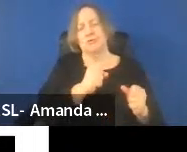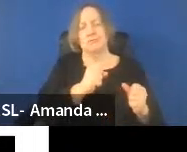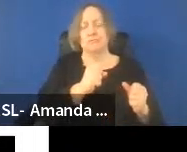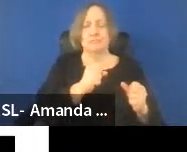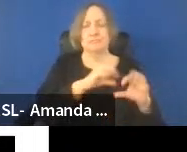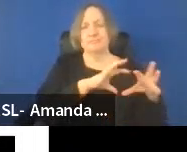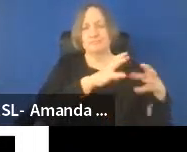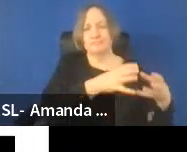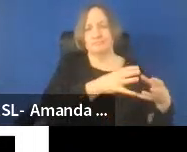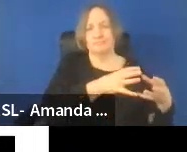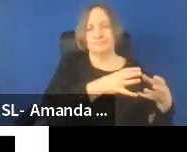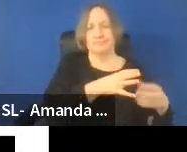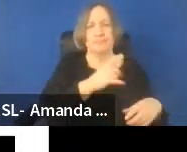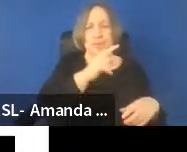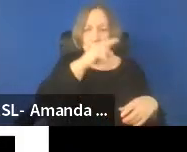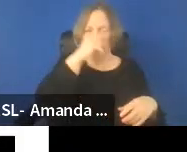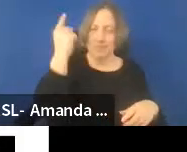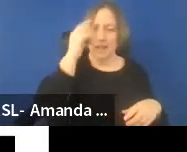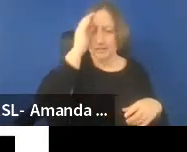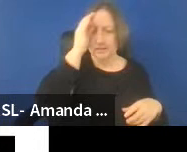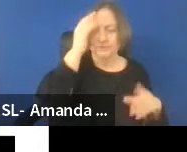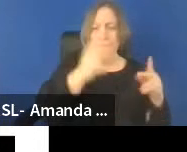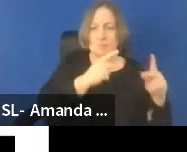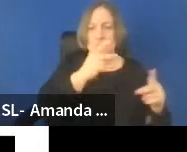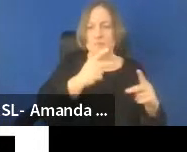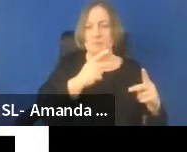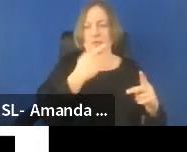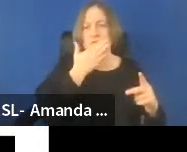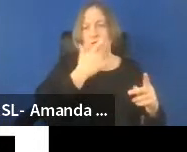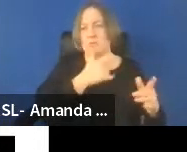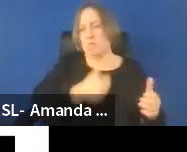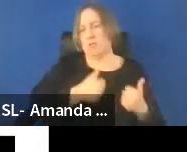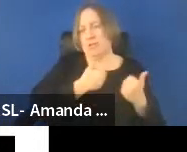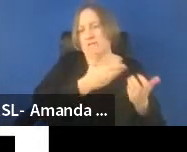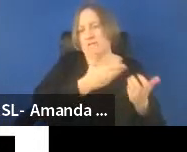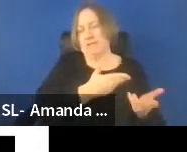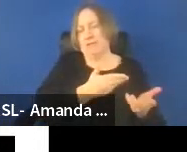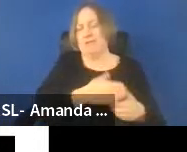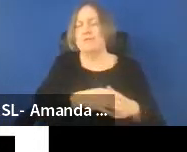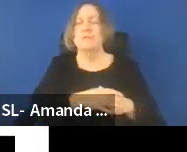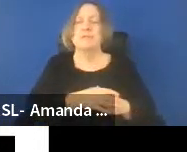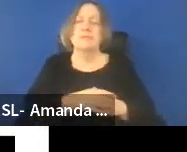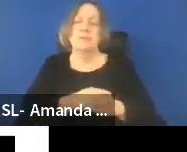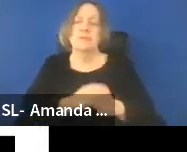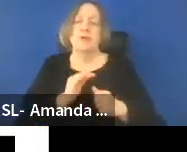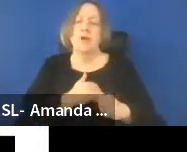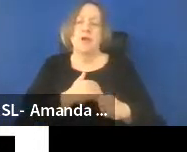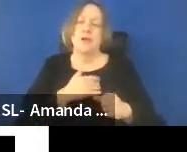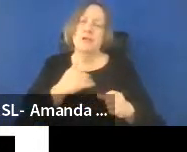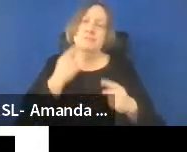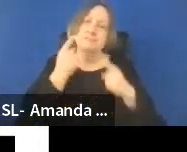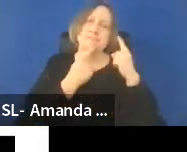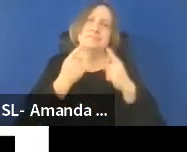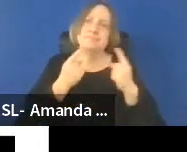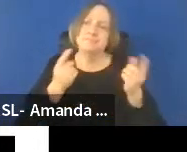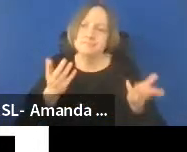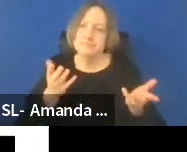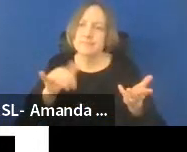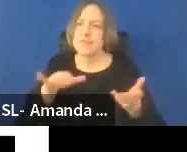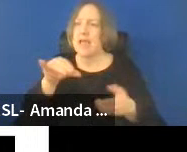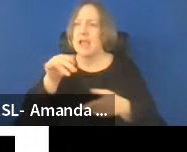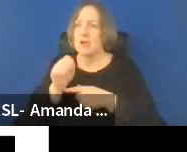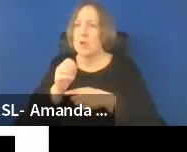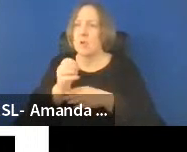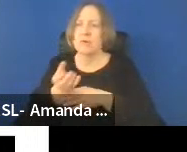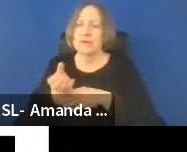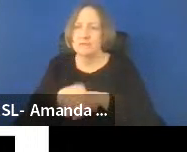proportions of Black, Indigenous, and people of color living there. So our argument was that this code